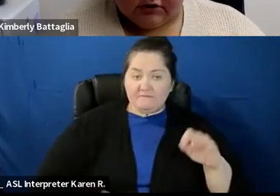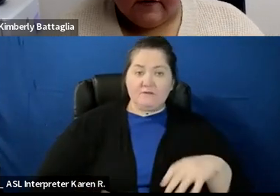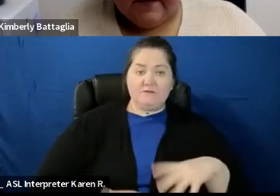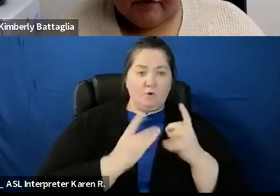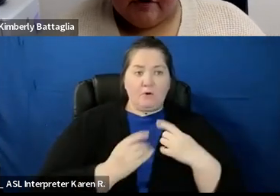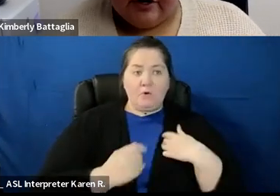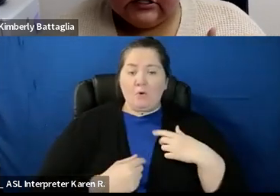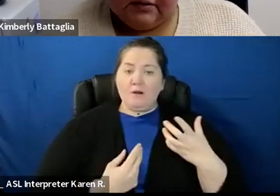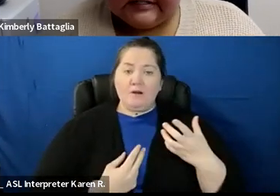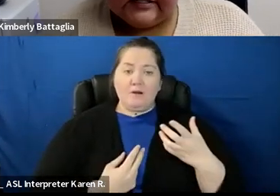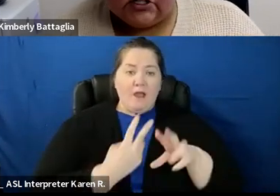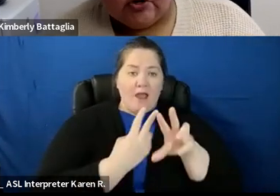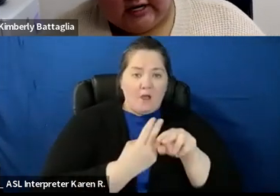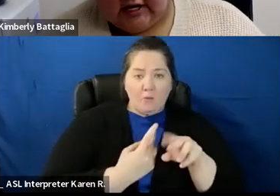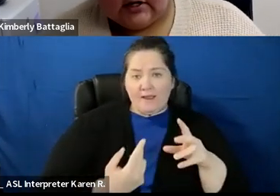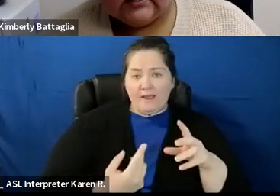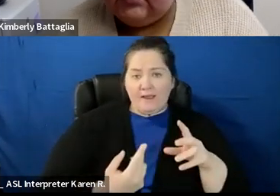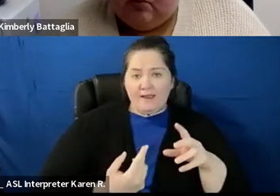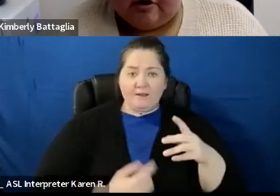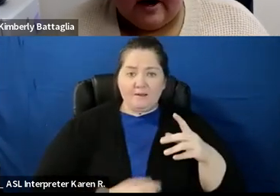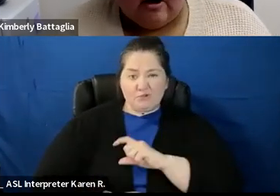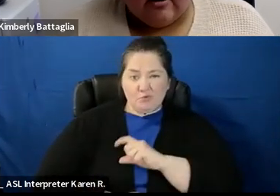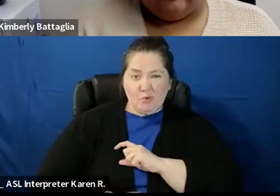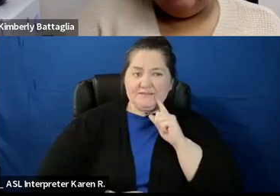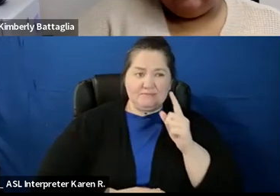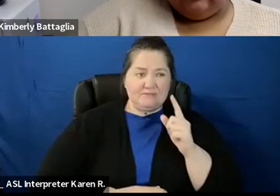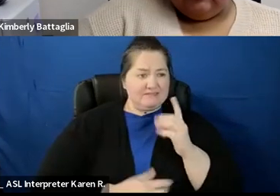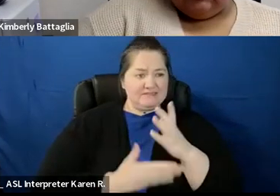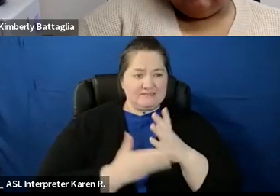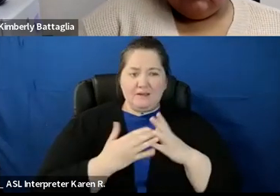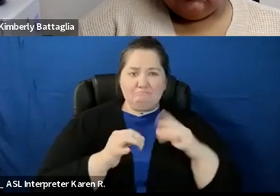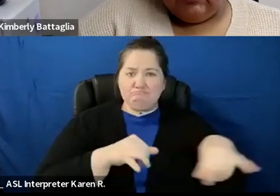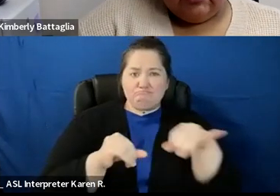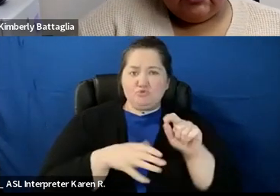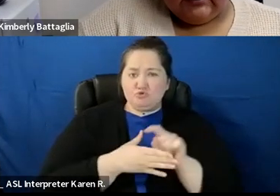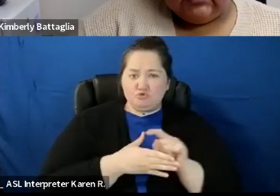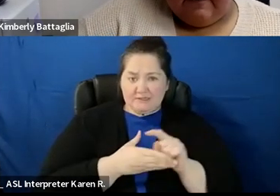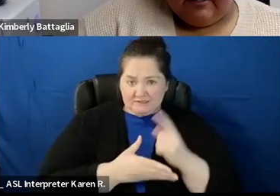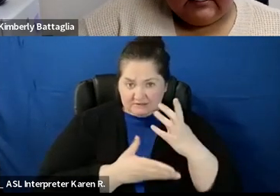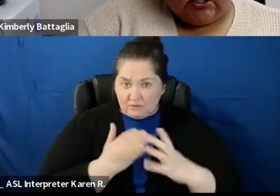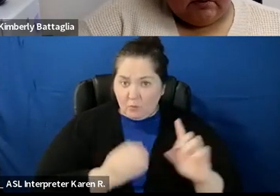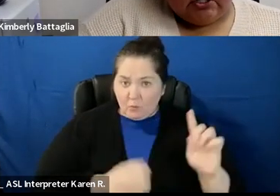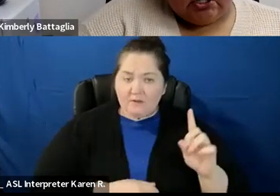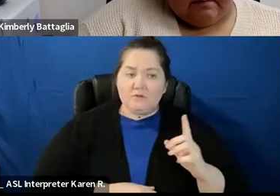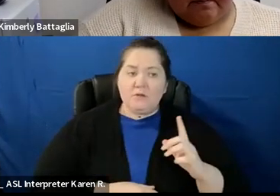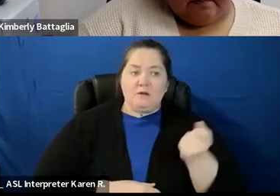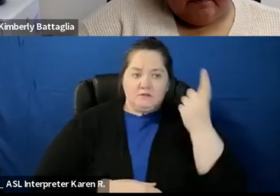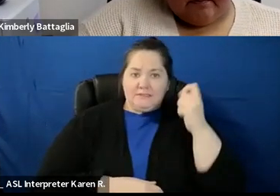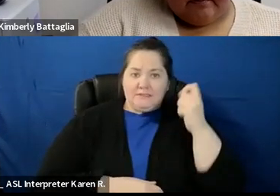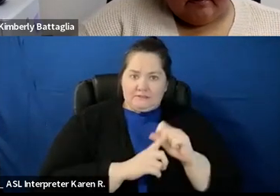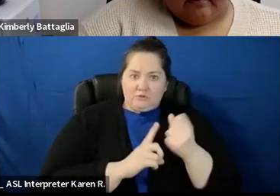patrol, there needs to be consistent training somewhere there, so they understand the severity of the